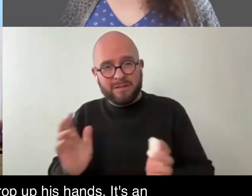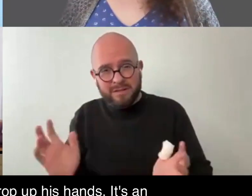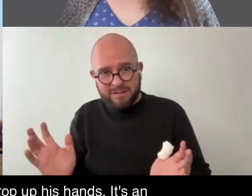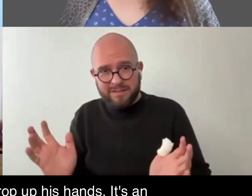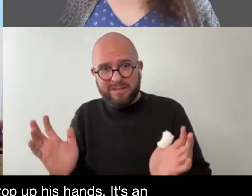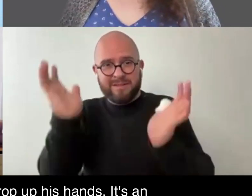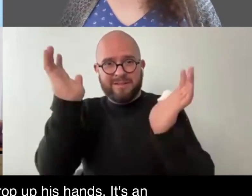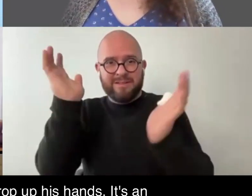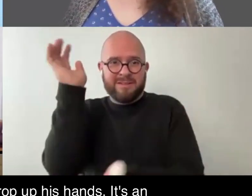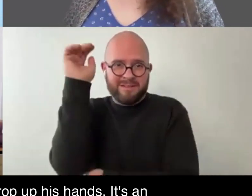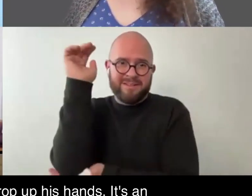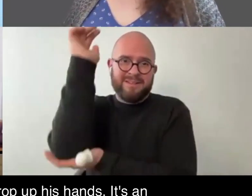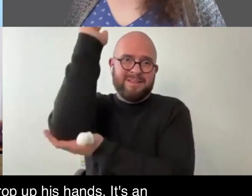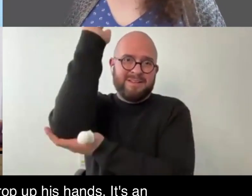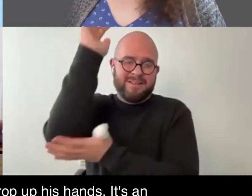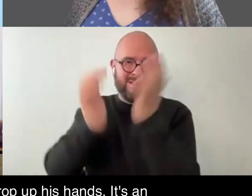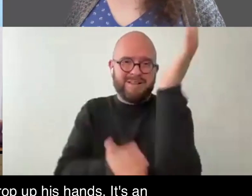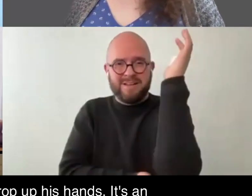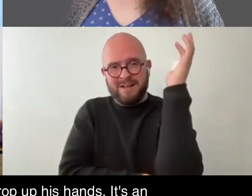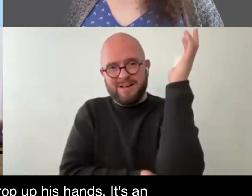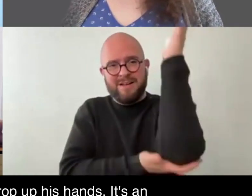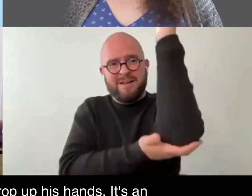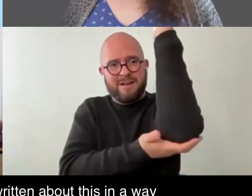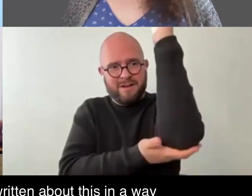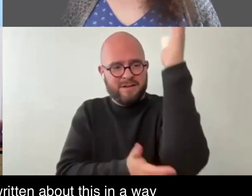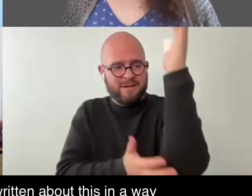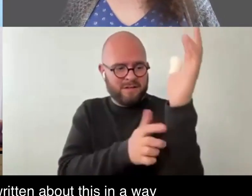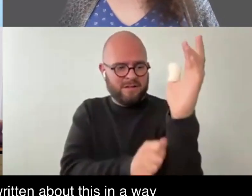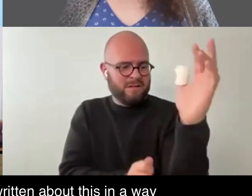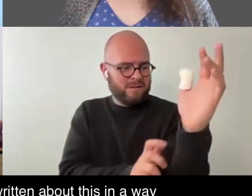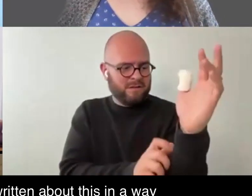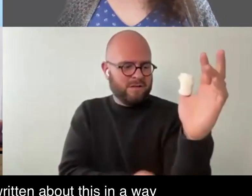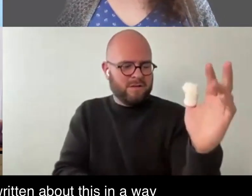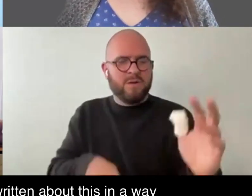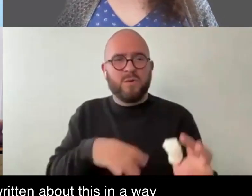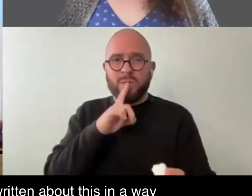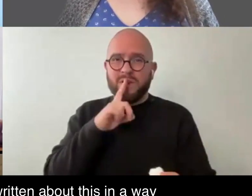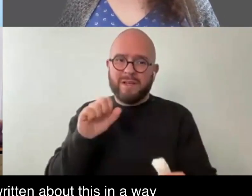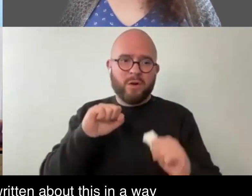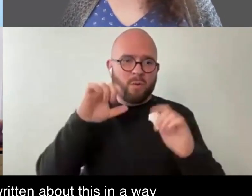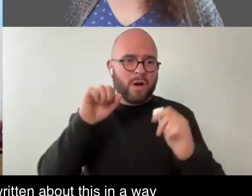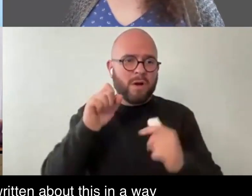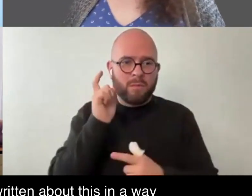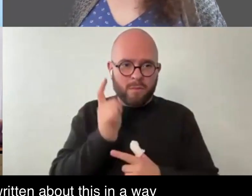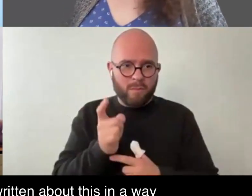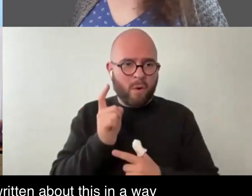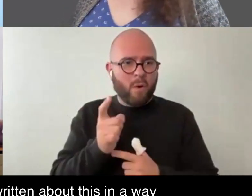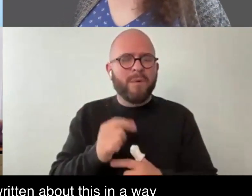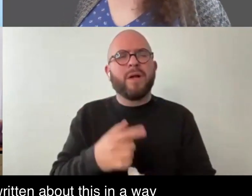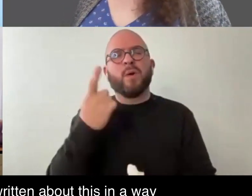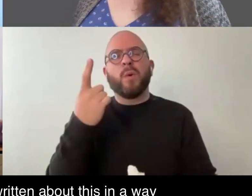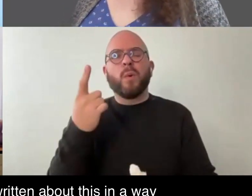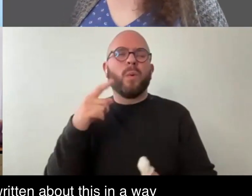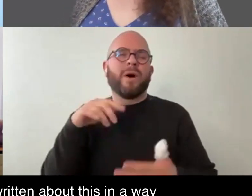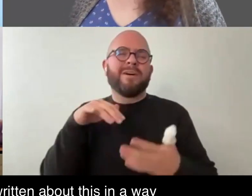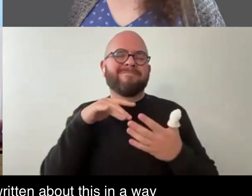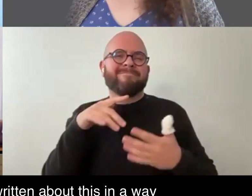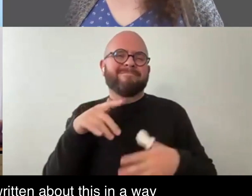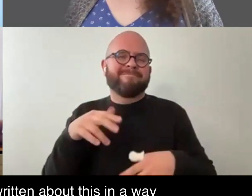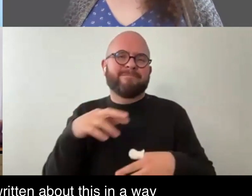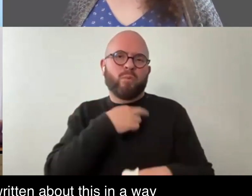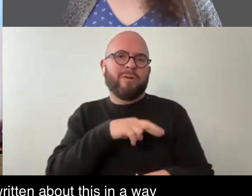an extraordinary moment. A biblical studies scholar, Rhiannon Graybill, has written about this in a way that